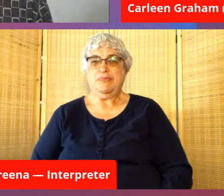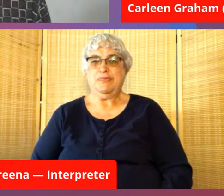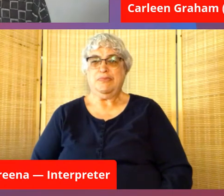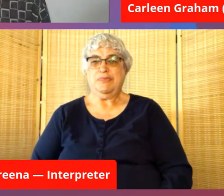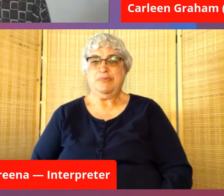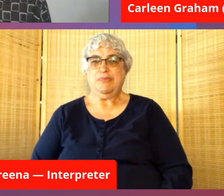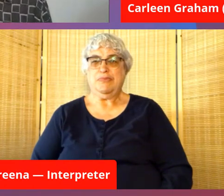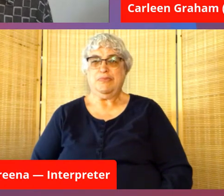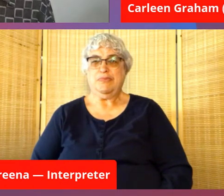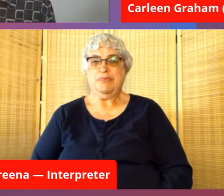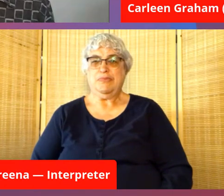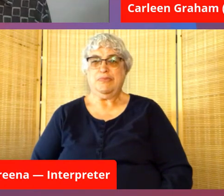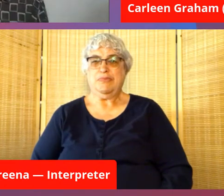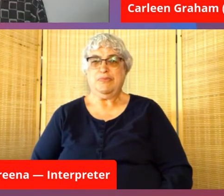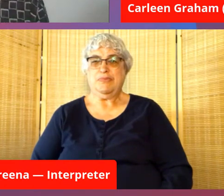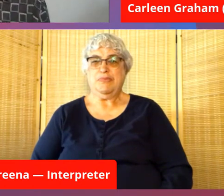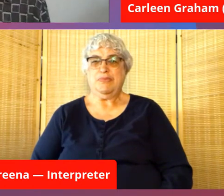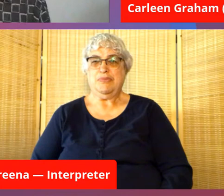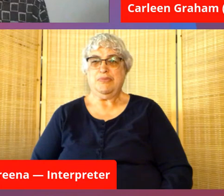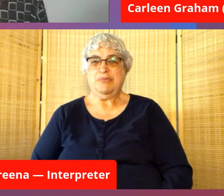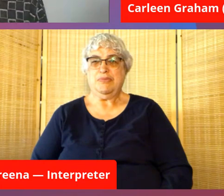Hey, Stuart.